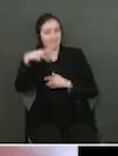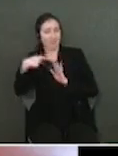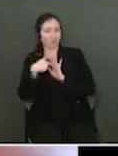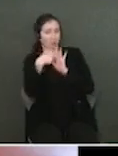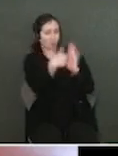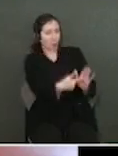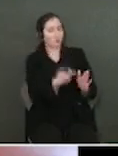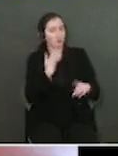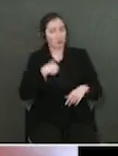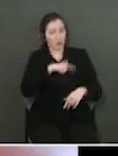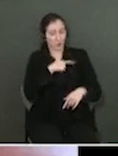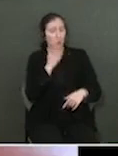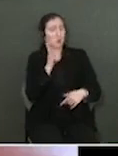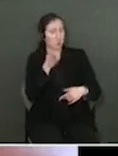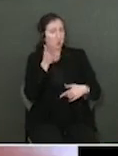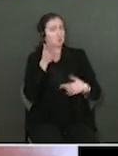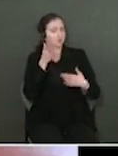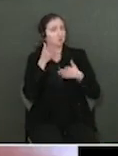responding